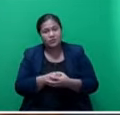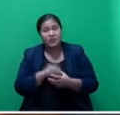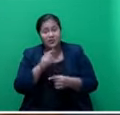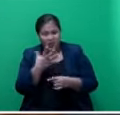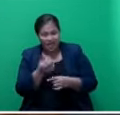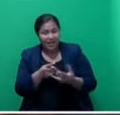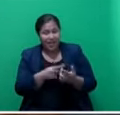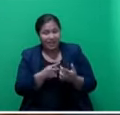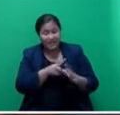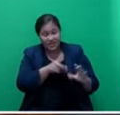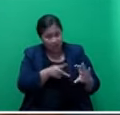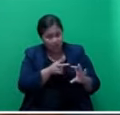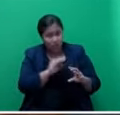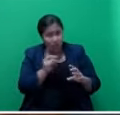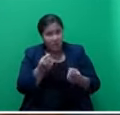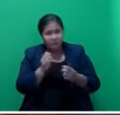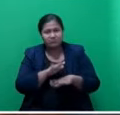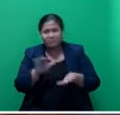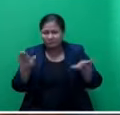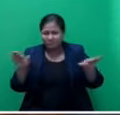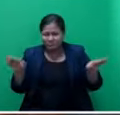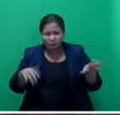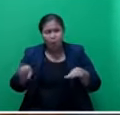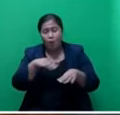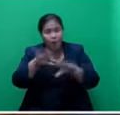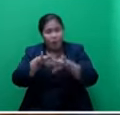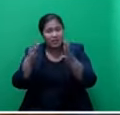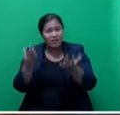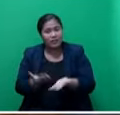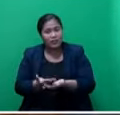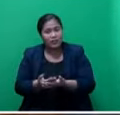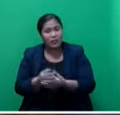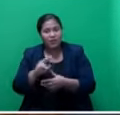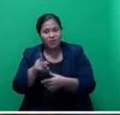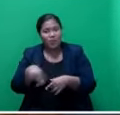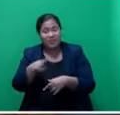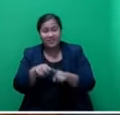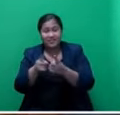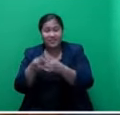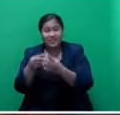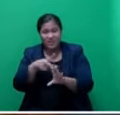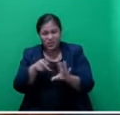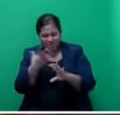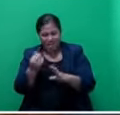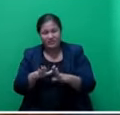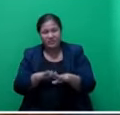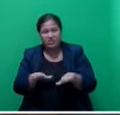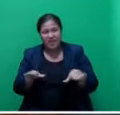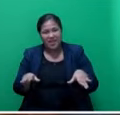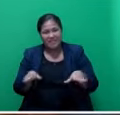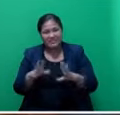Xvideos is being called out throughout the world for profiteering from videos containing child sexual